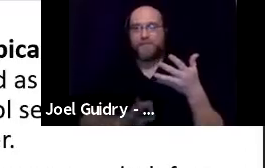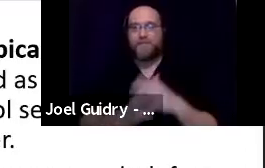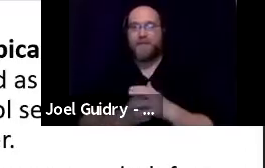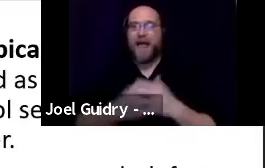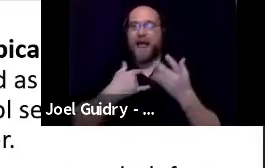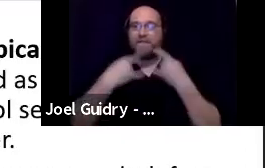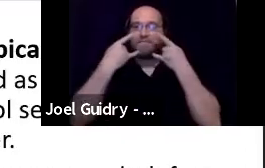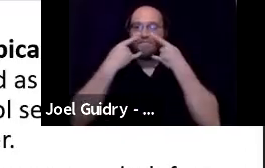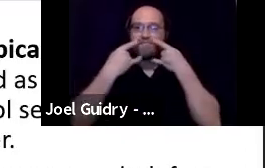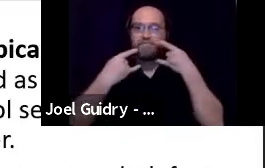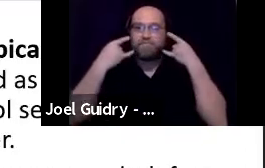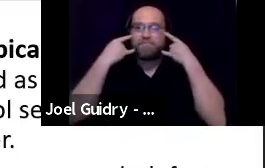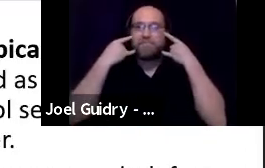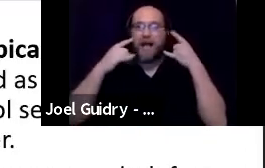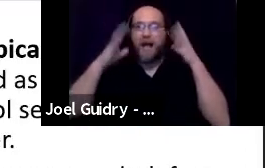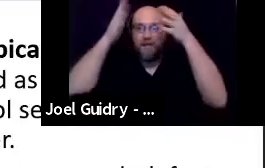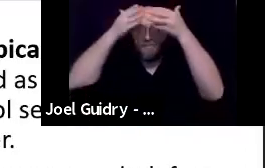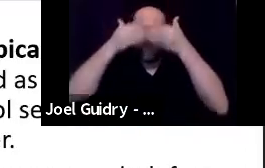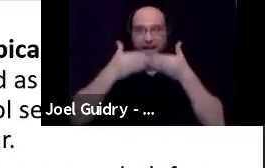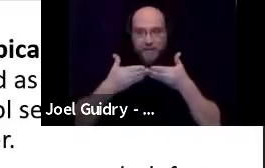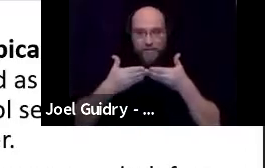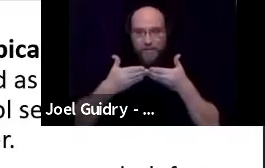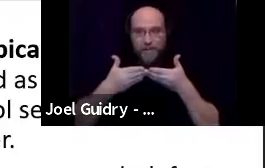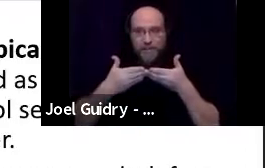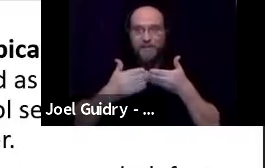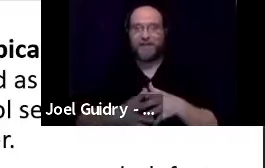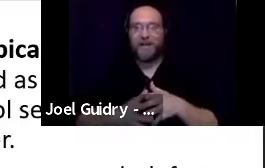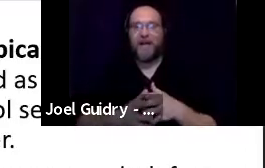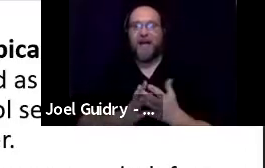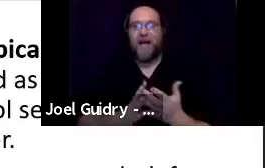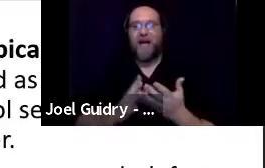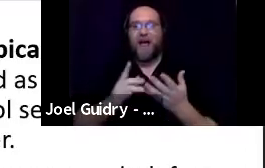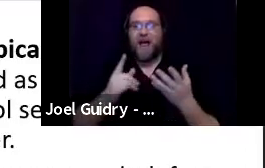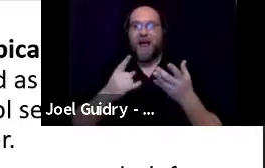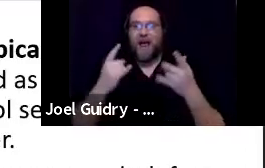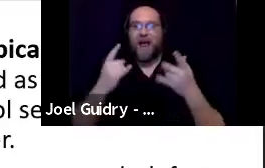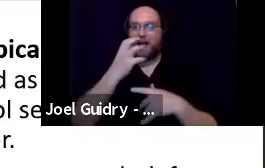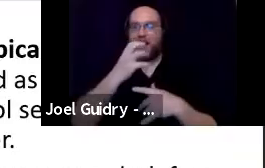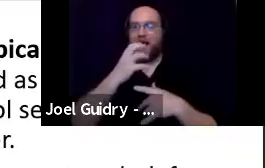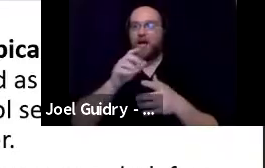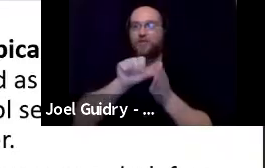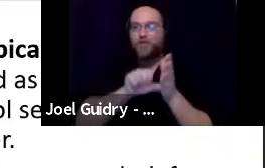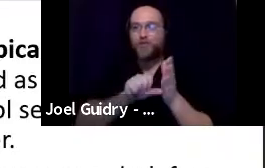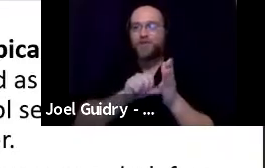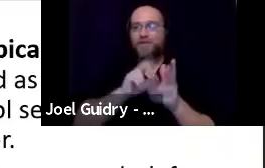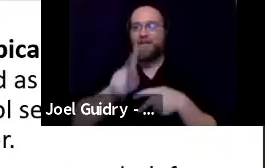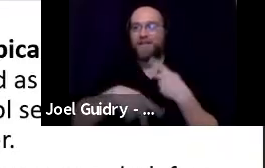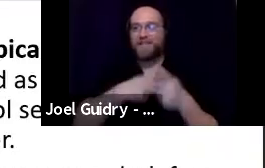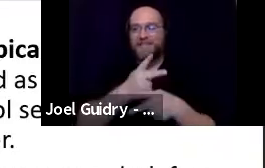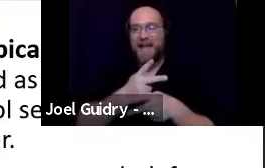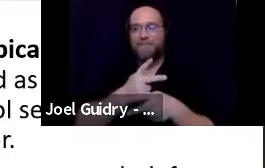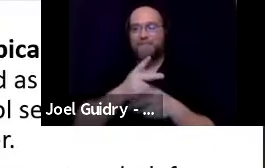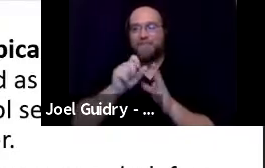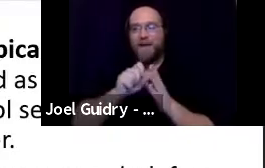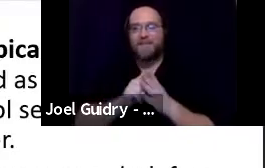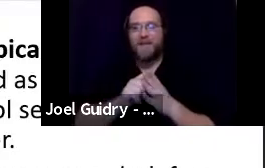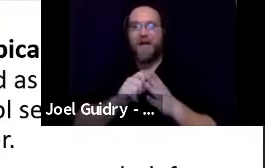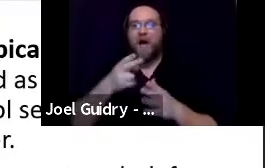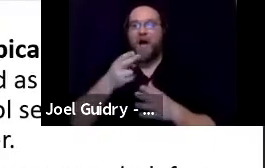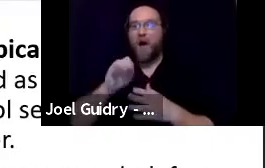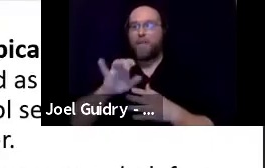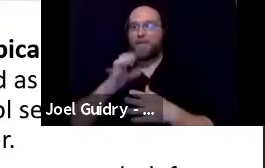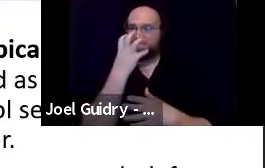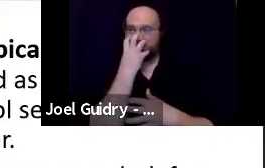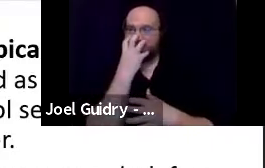a hobby desk mask, a KN95 mask, or a KN90 mask. And in extremely high